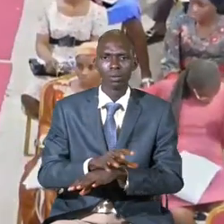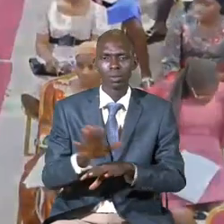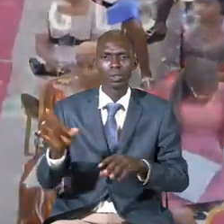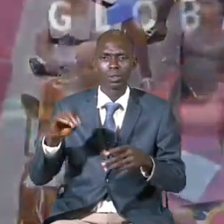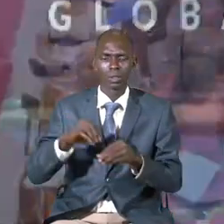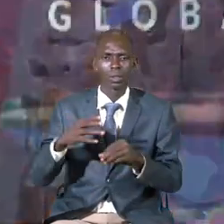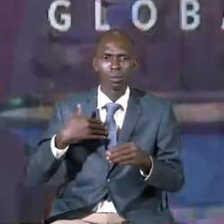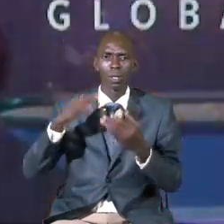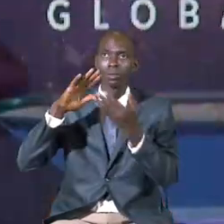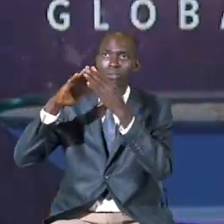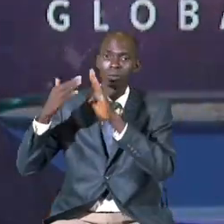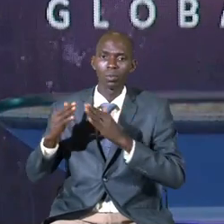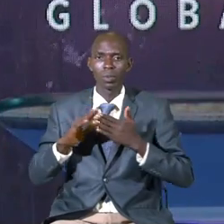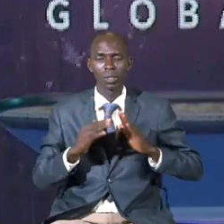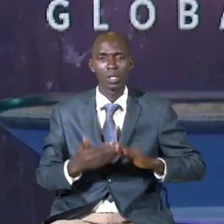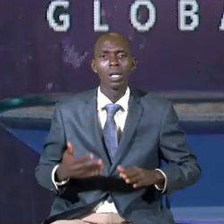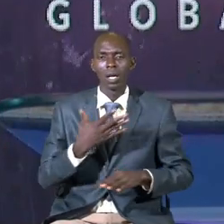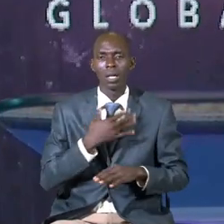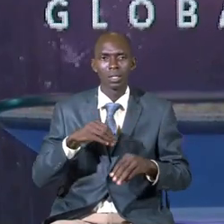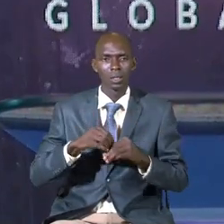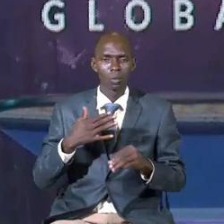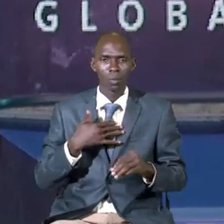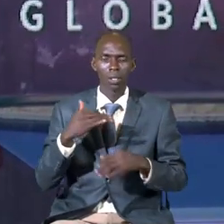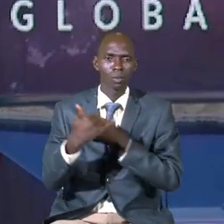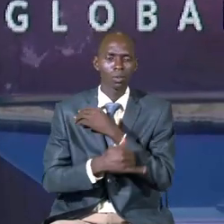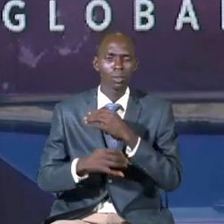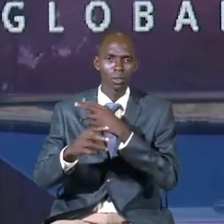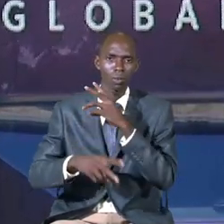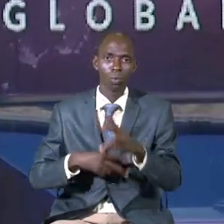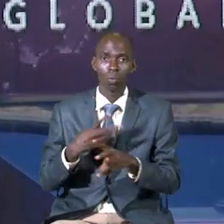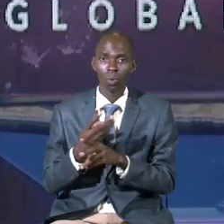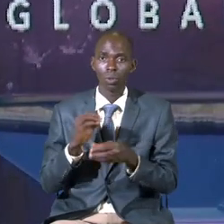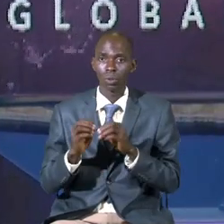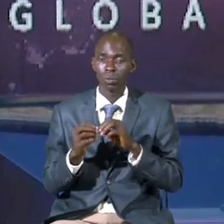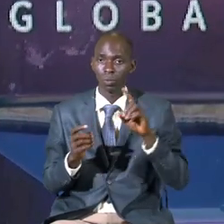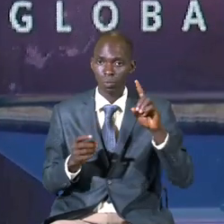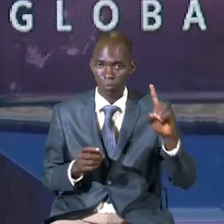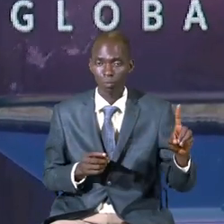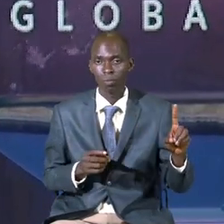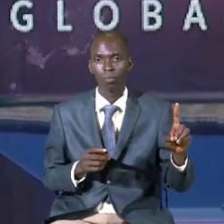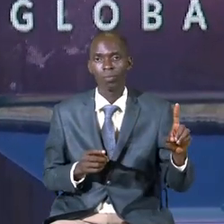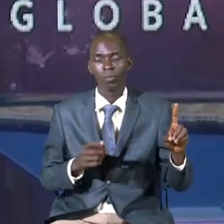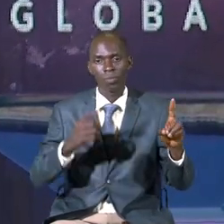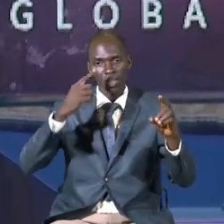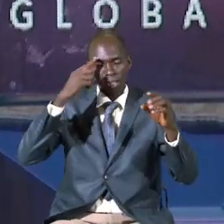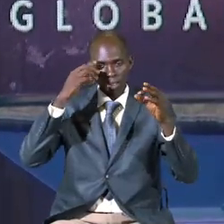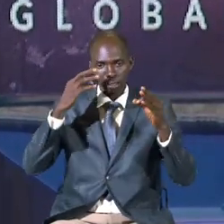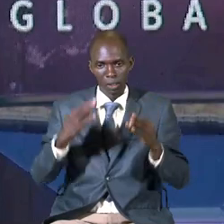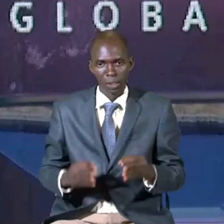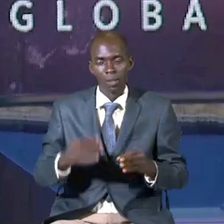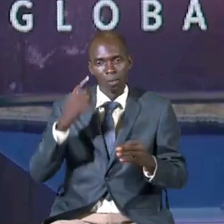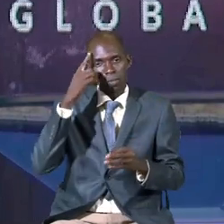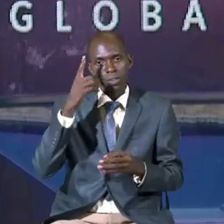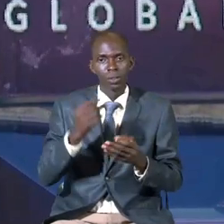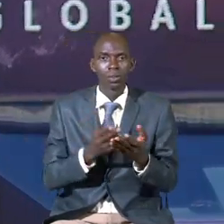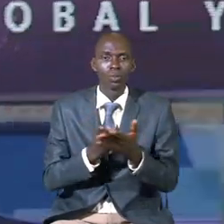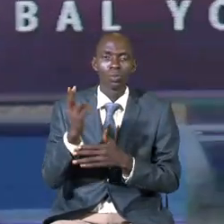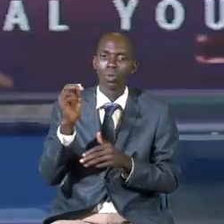my country and my world number one decide for the truth every